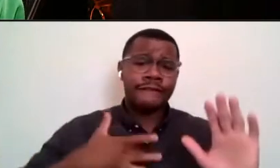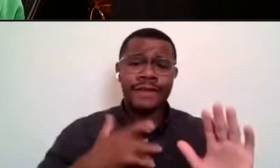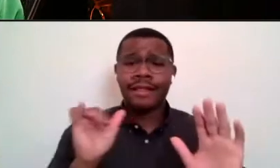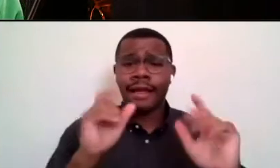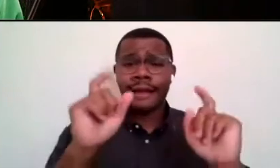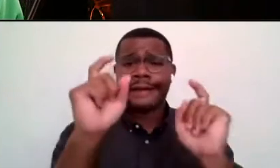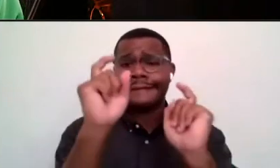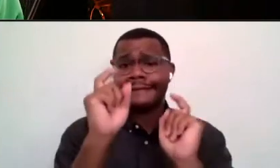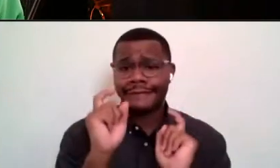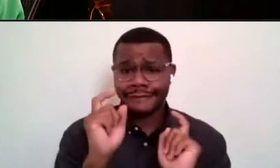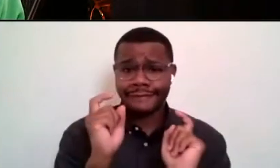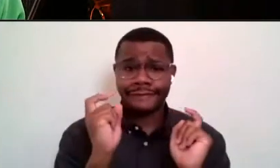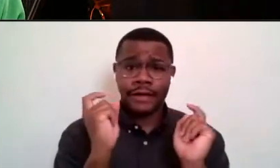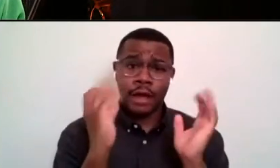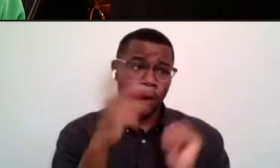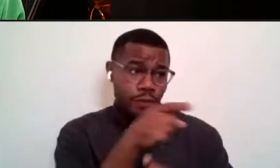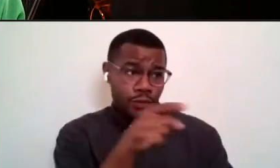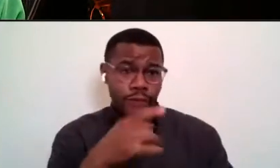well.